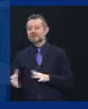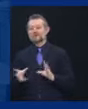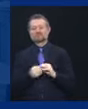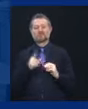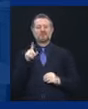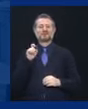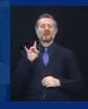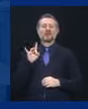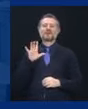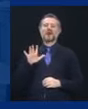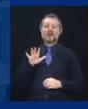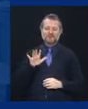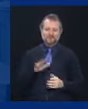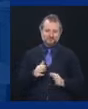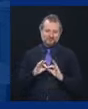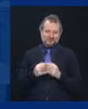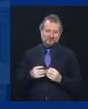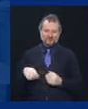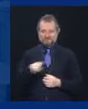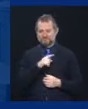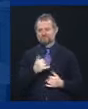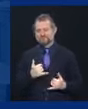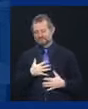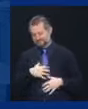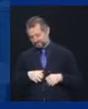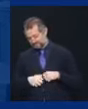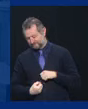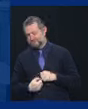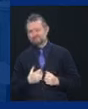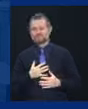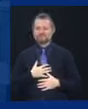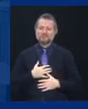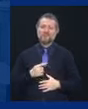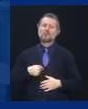185. Families that are grieving today, and we grieve with them.